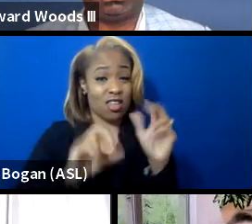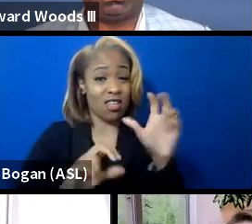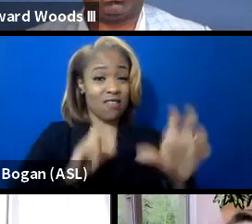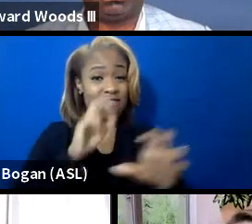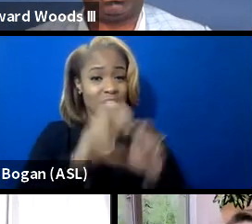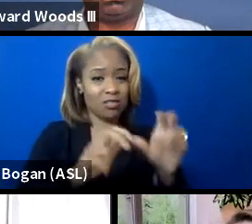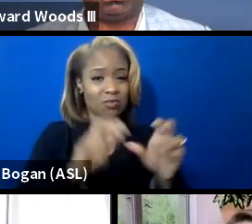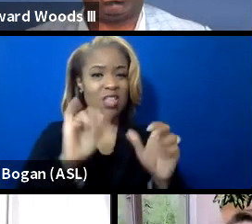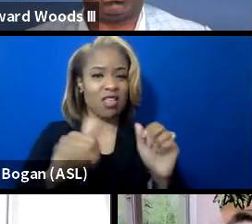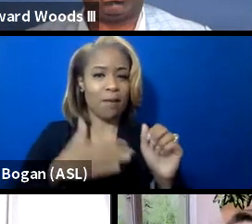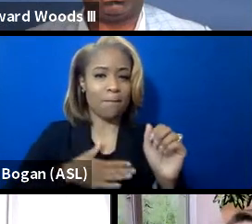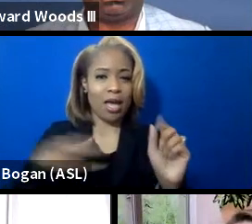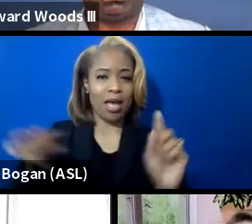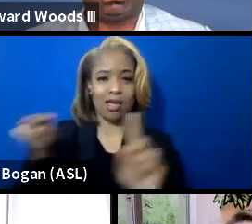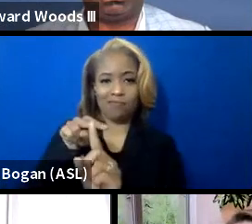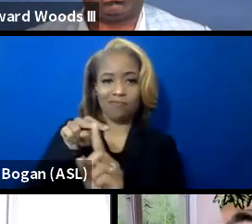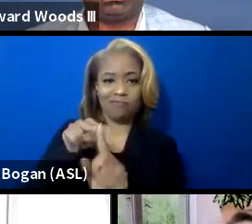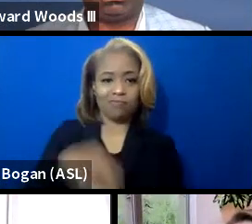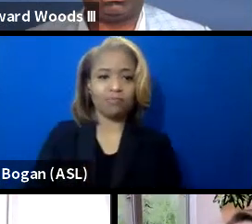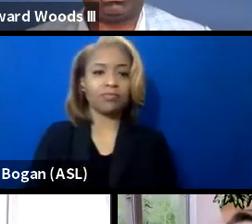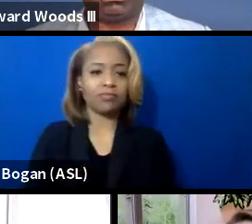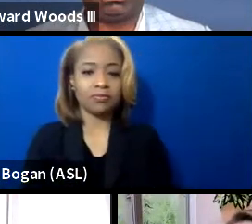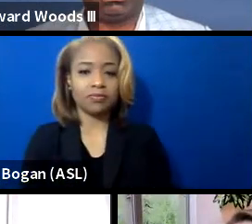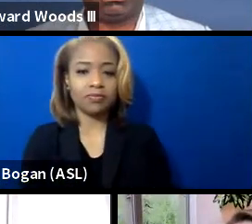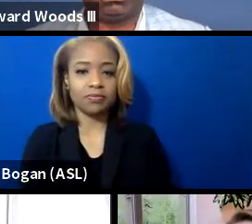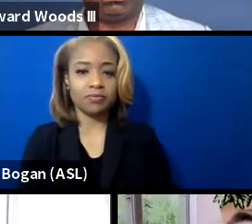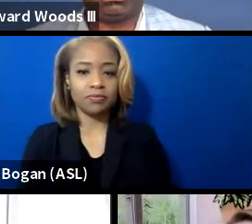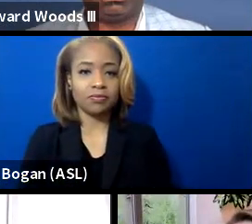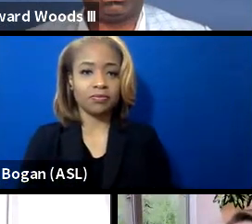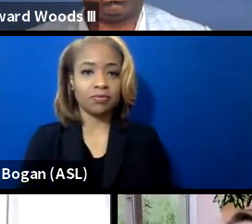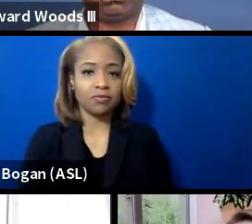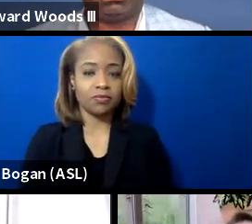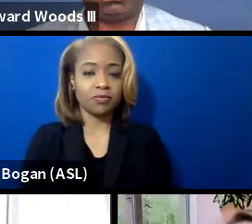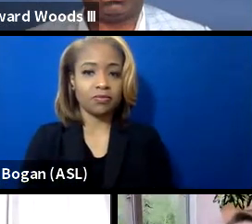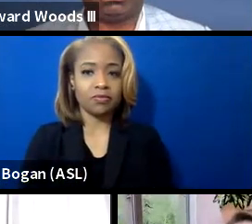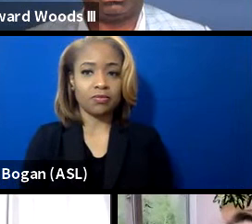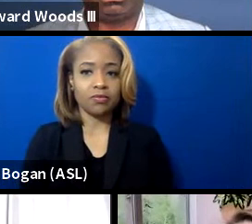I'm looking at it. It is.